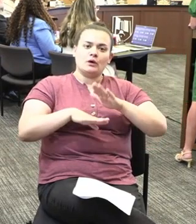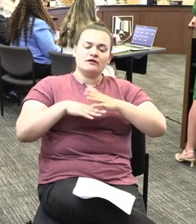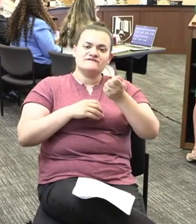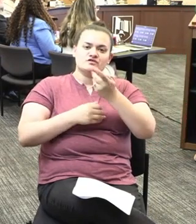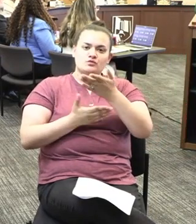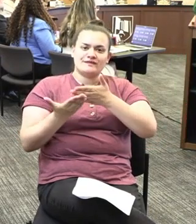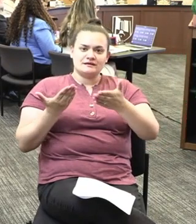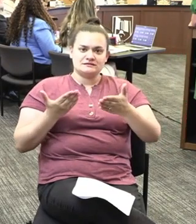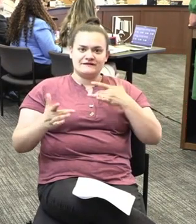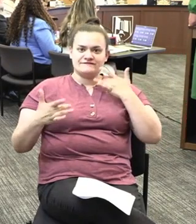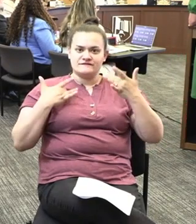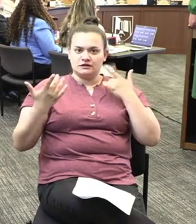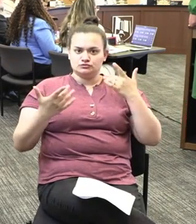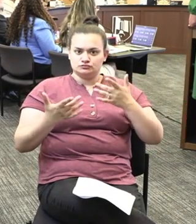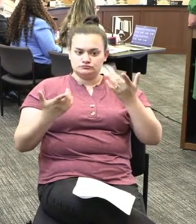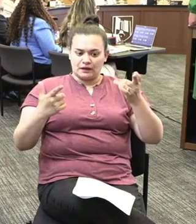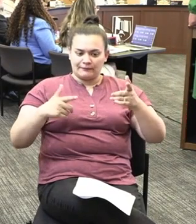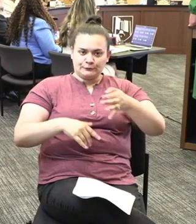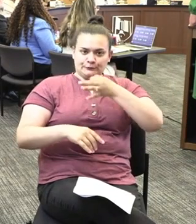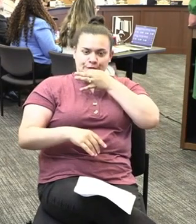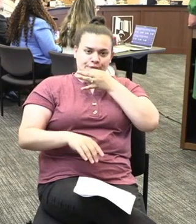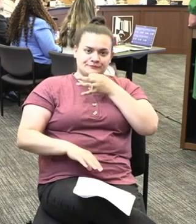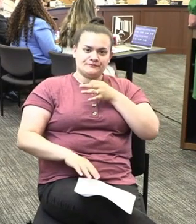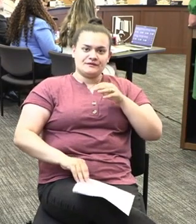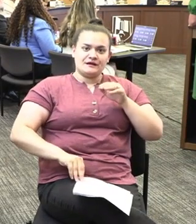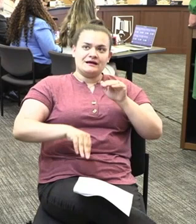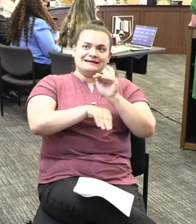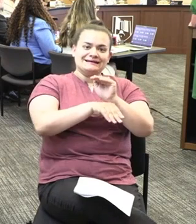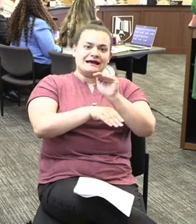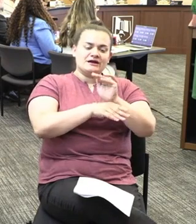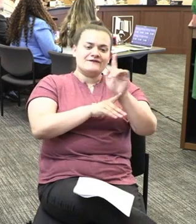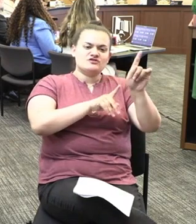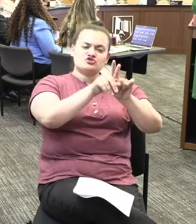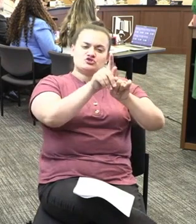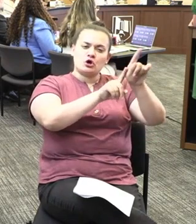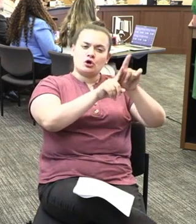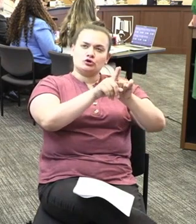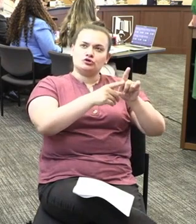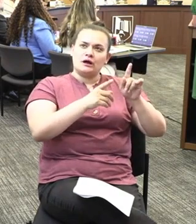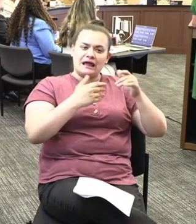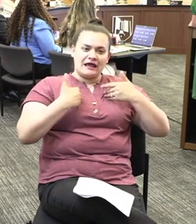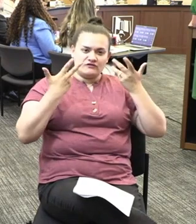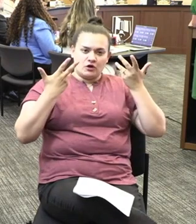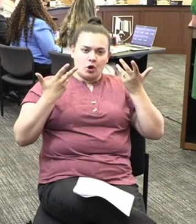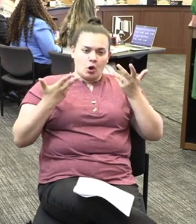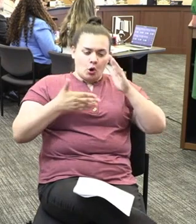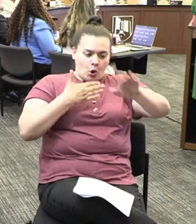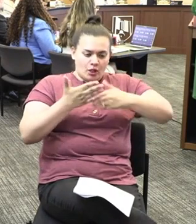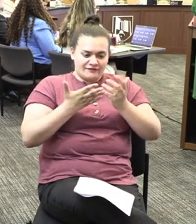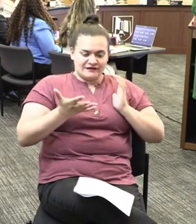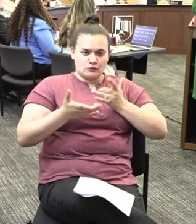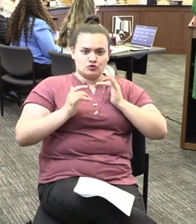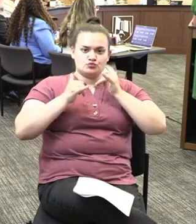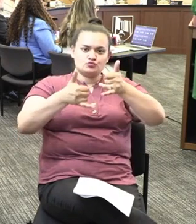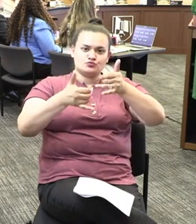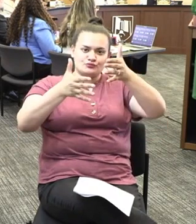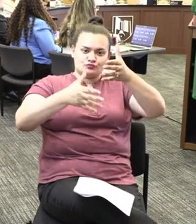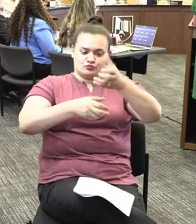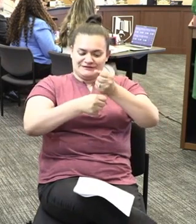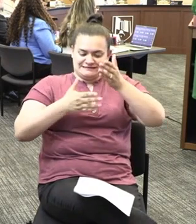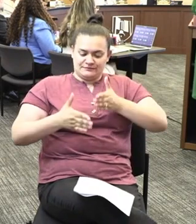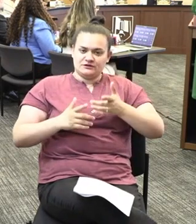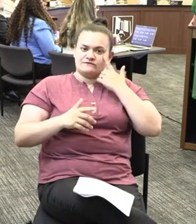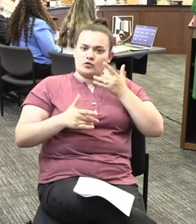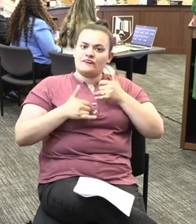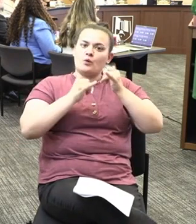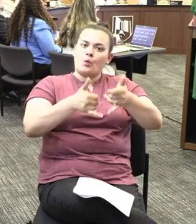events that we have coming up. Our Night of Stars, we finally have all our recipients for our awards. So I wanted to announce the event is Tuesday,